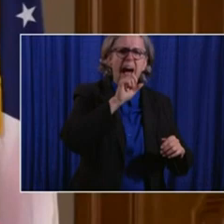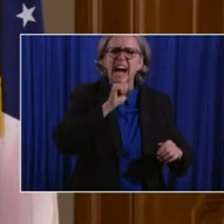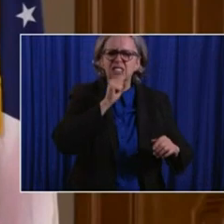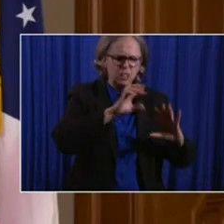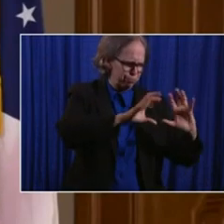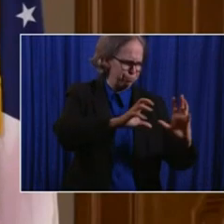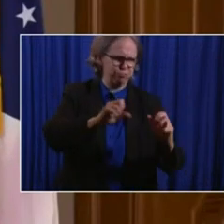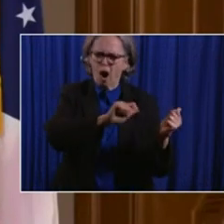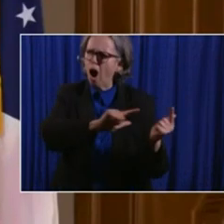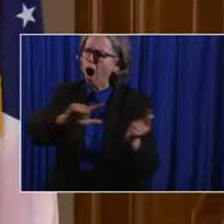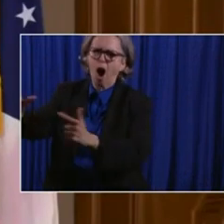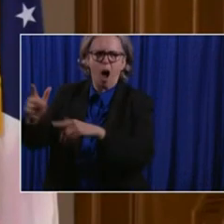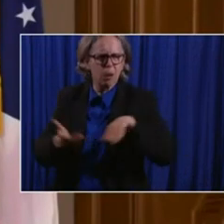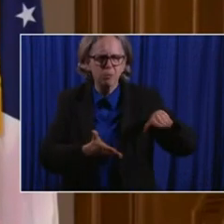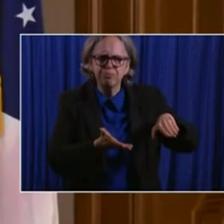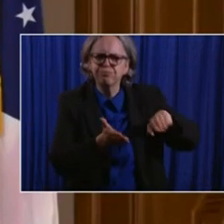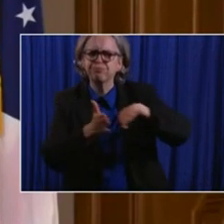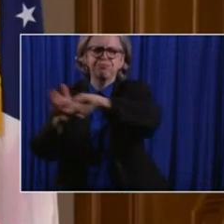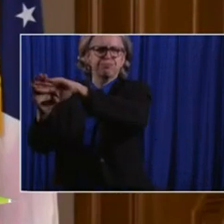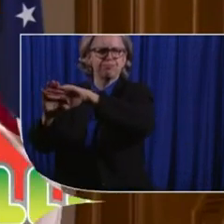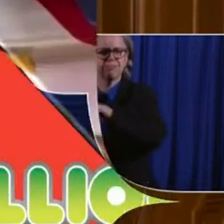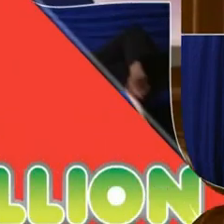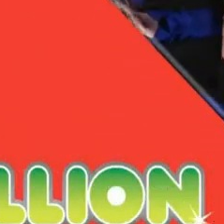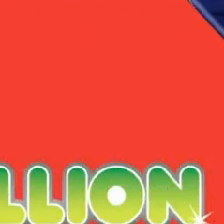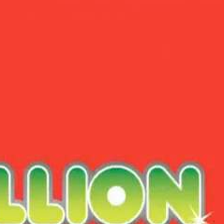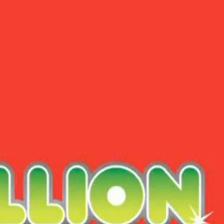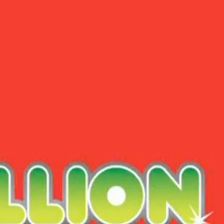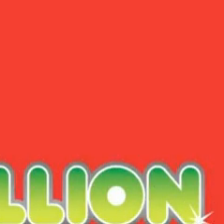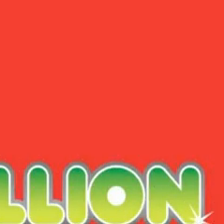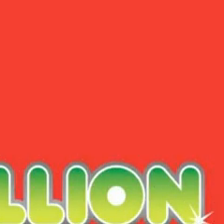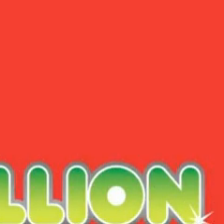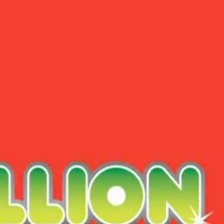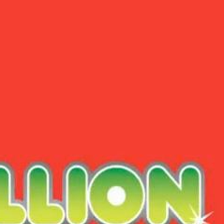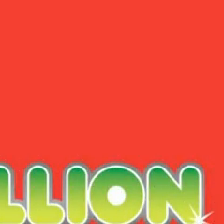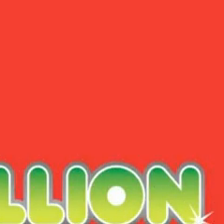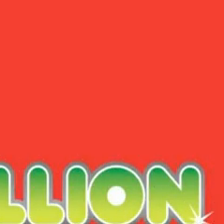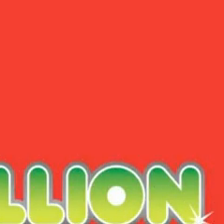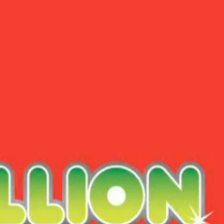And that's a very, very good thing. With more local news, I'm Jennifer Brindisi.